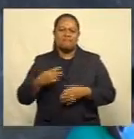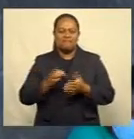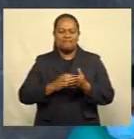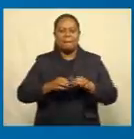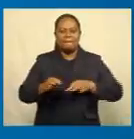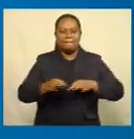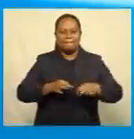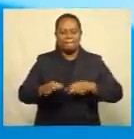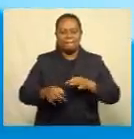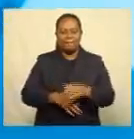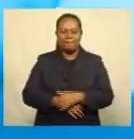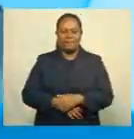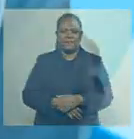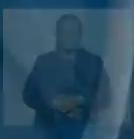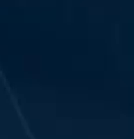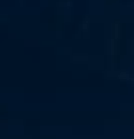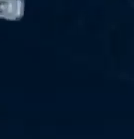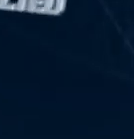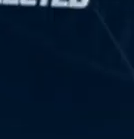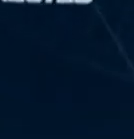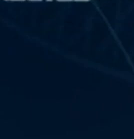us.